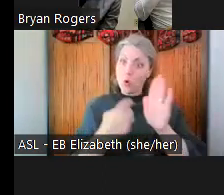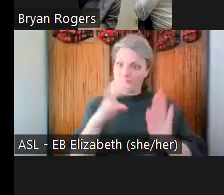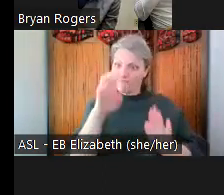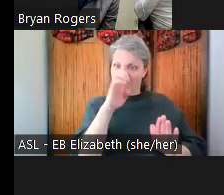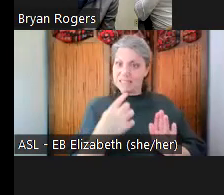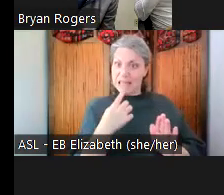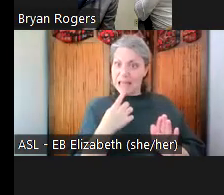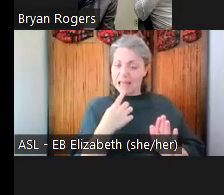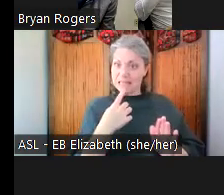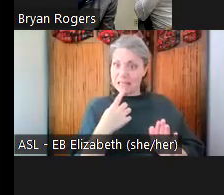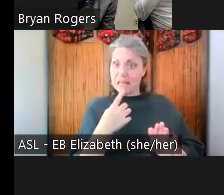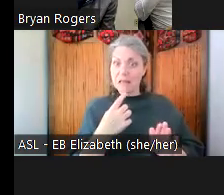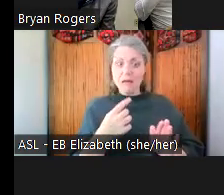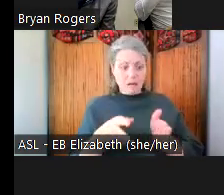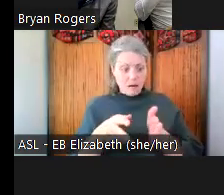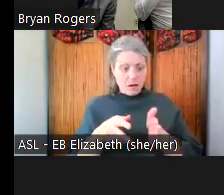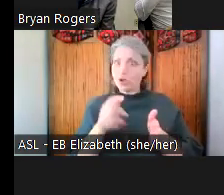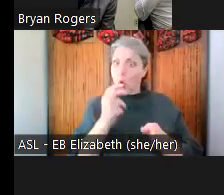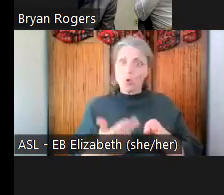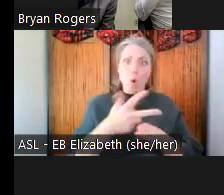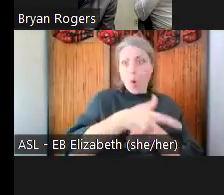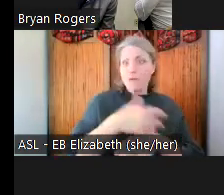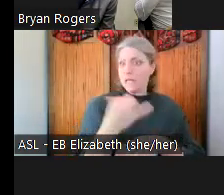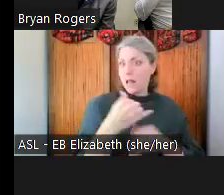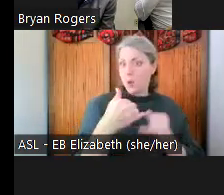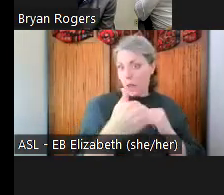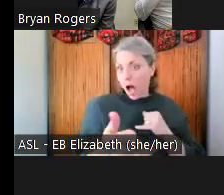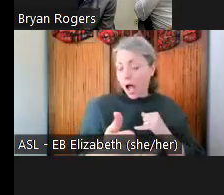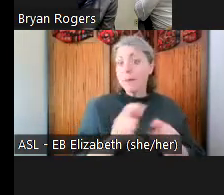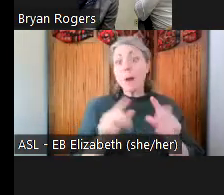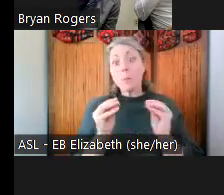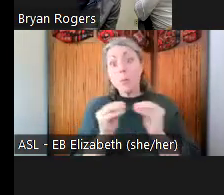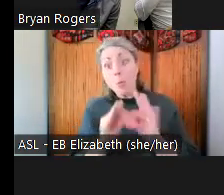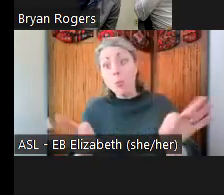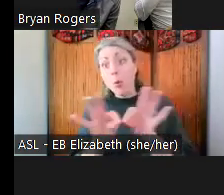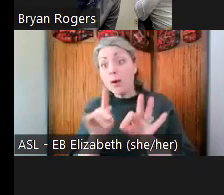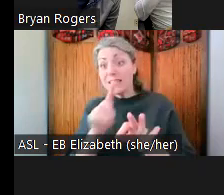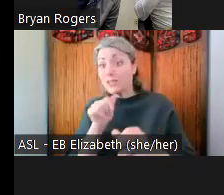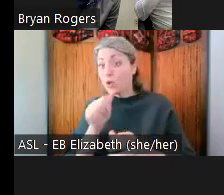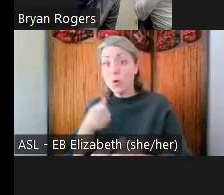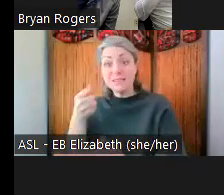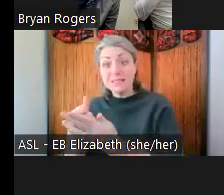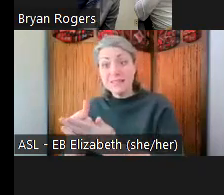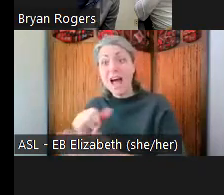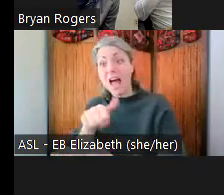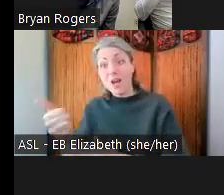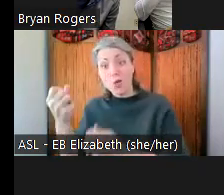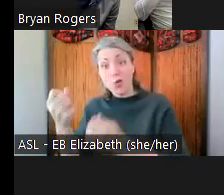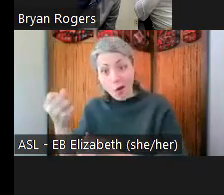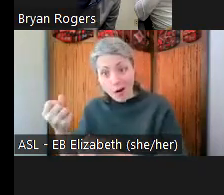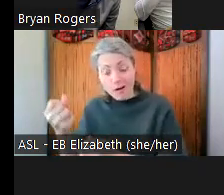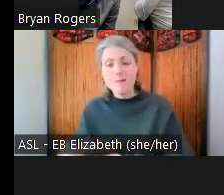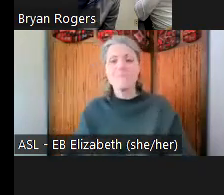get them to be more mentally flexible is kind of like the key to them driving. I had one student who every